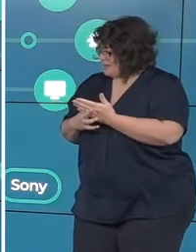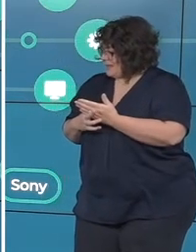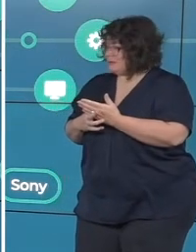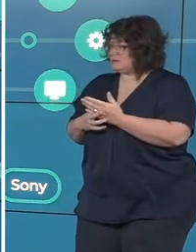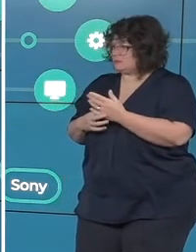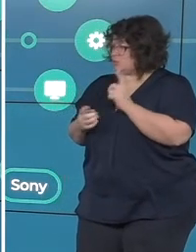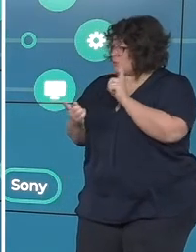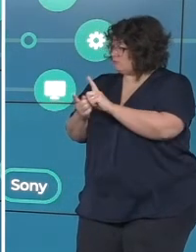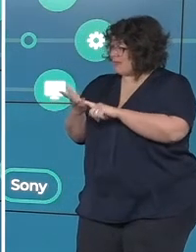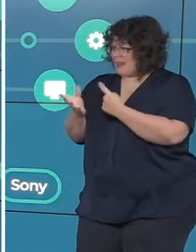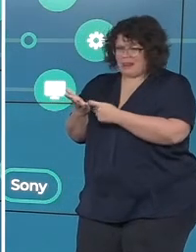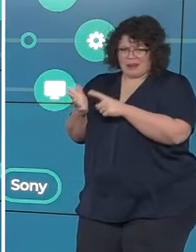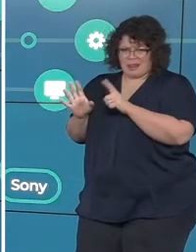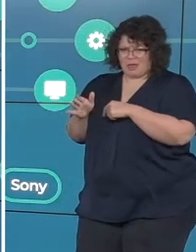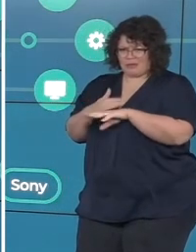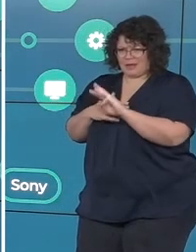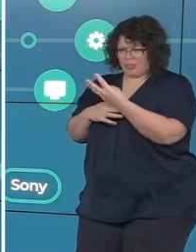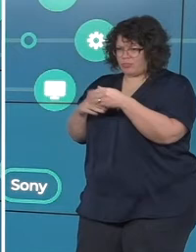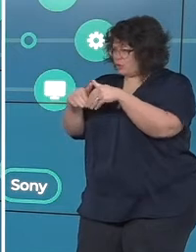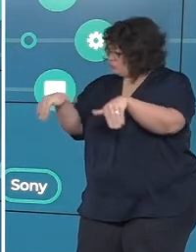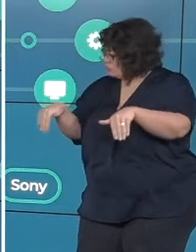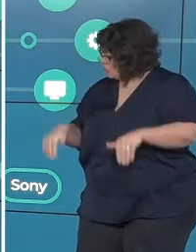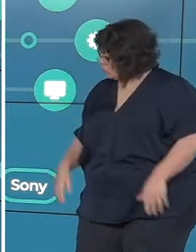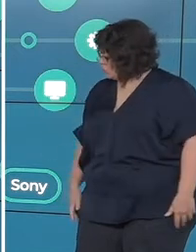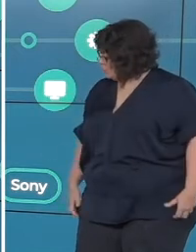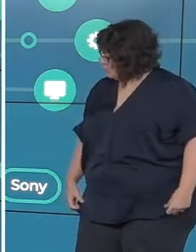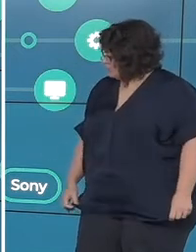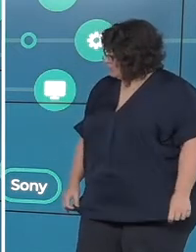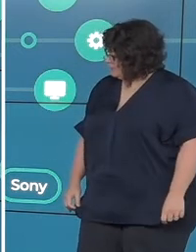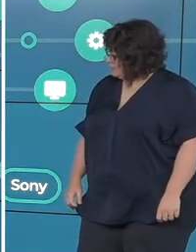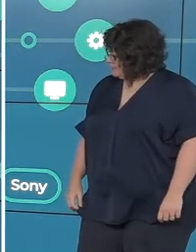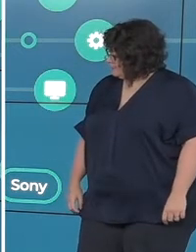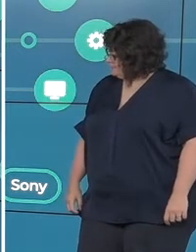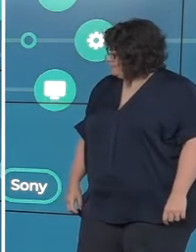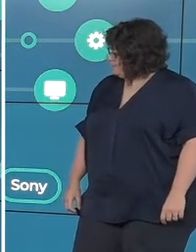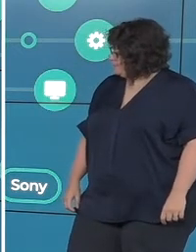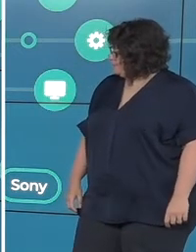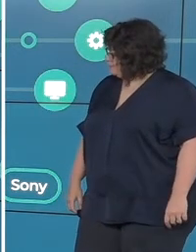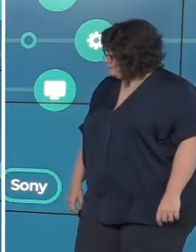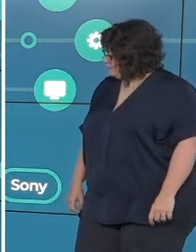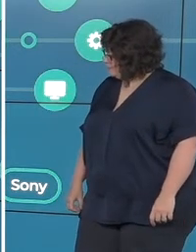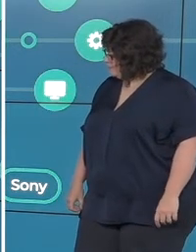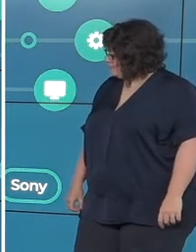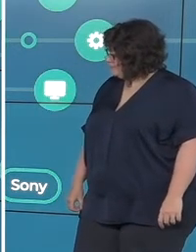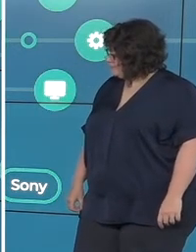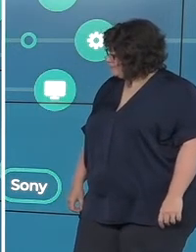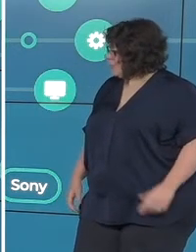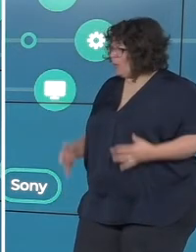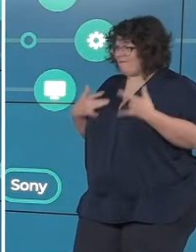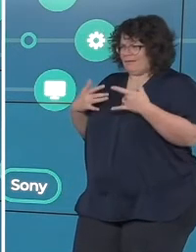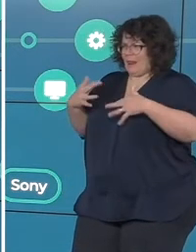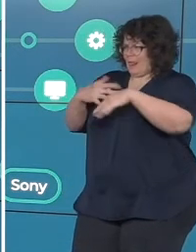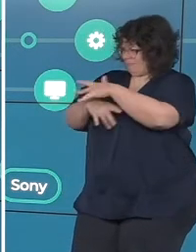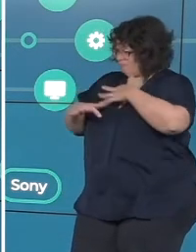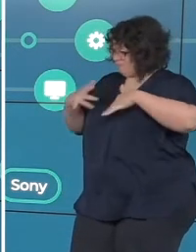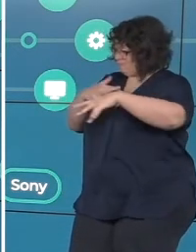some really synergy going on, and I see themes, and motivation was one of those themes I've kept seeing. The comment that you just made, Christopher, about the fact that don't give up,